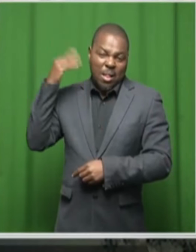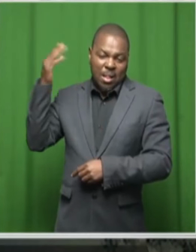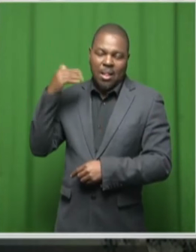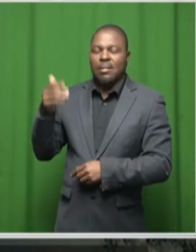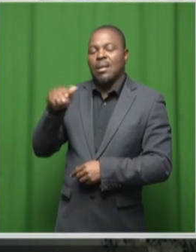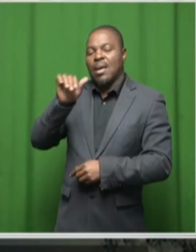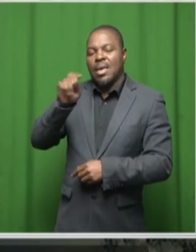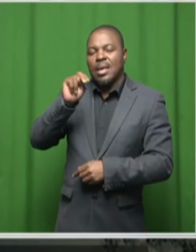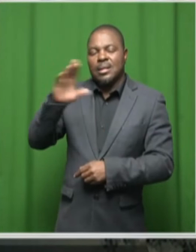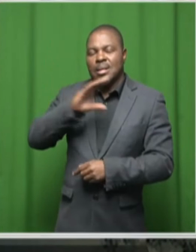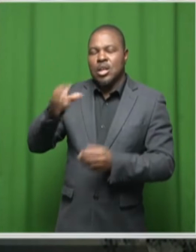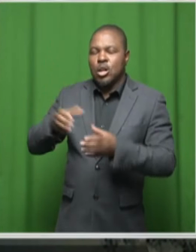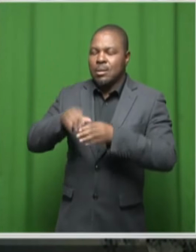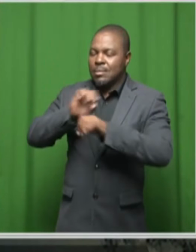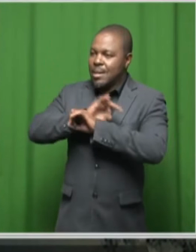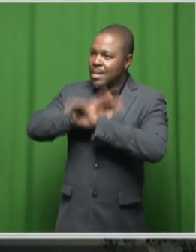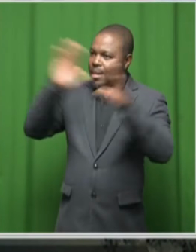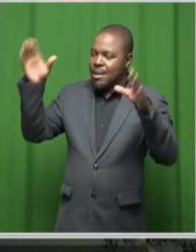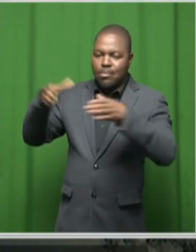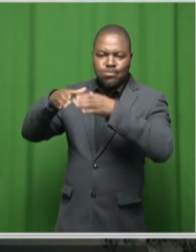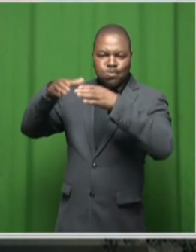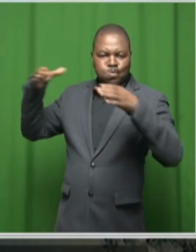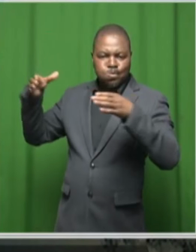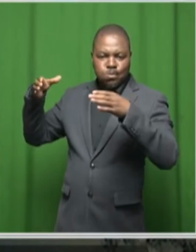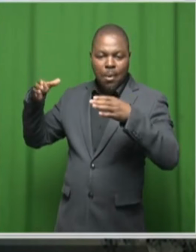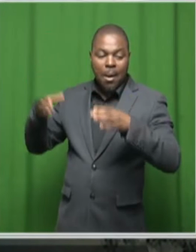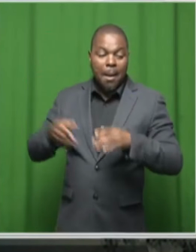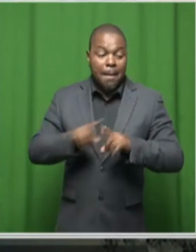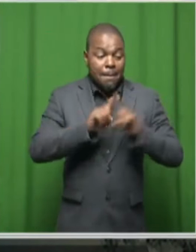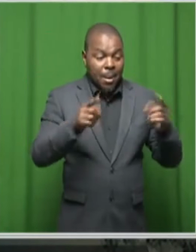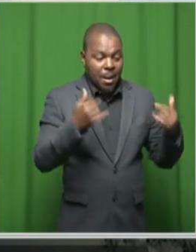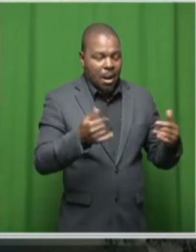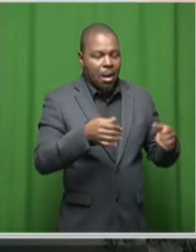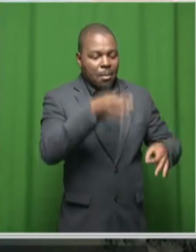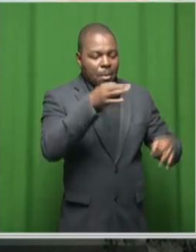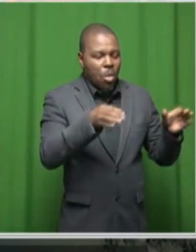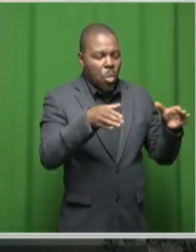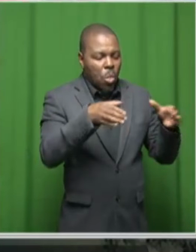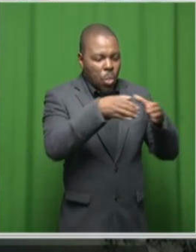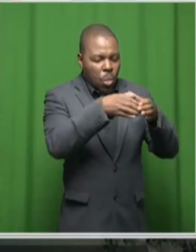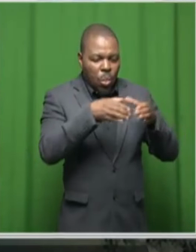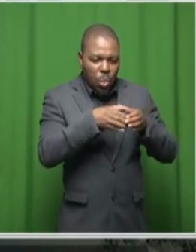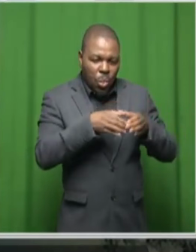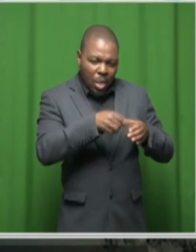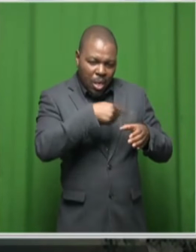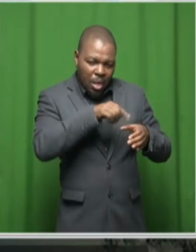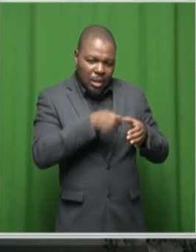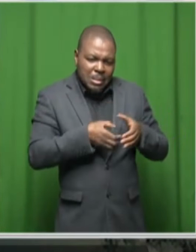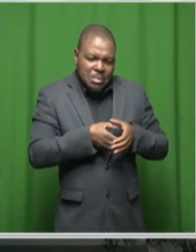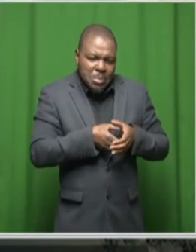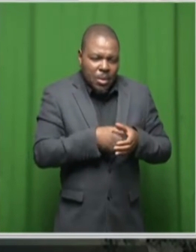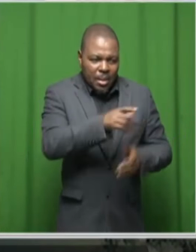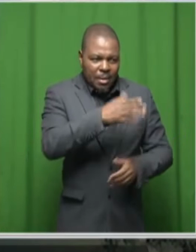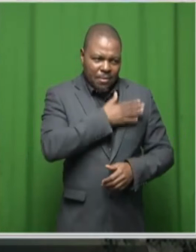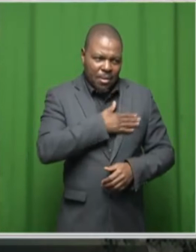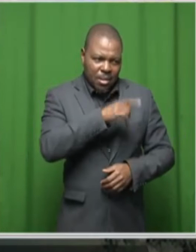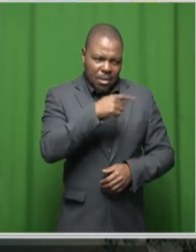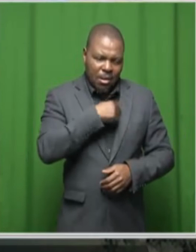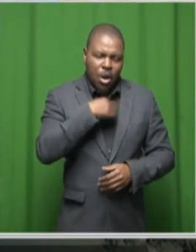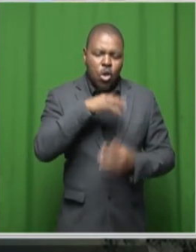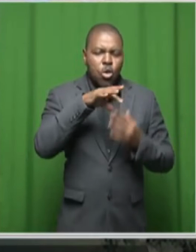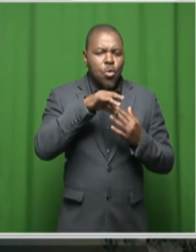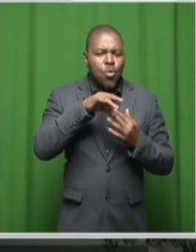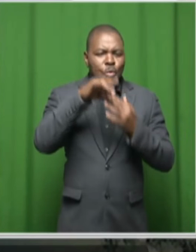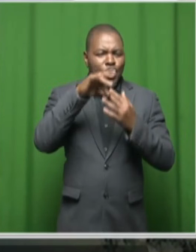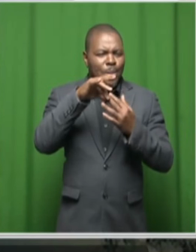clear majority. The smaller parties are in a position where, they feel like they have unique propositions, they